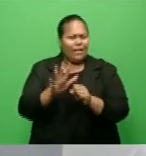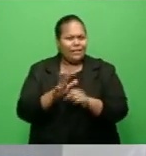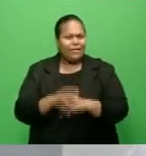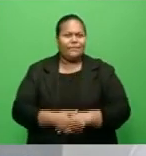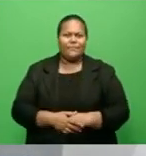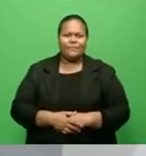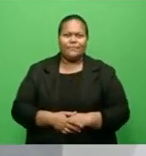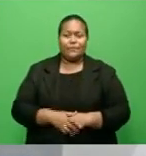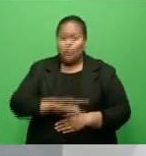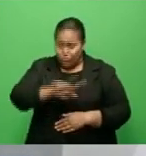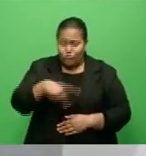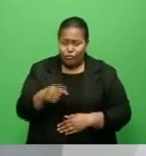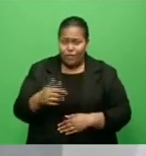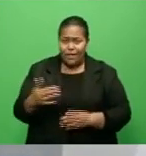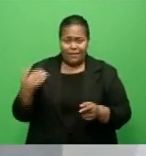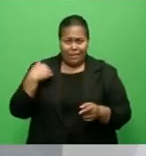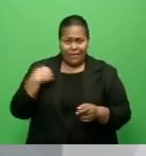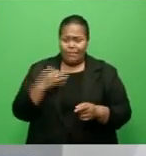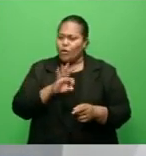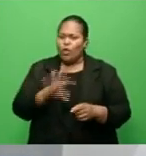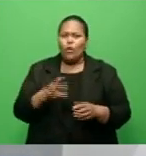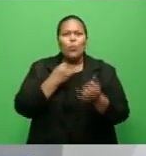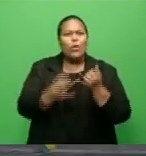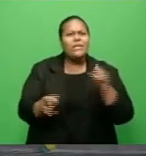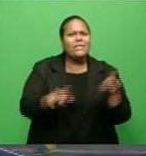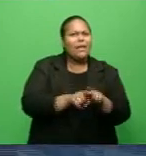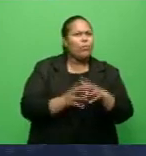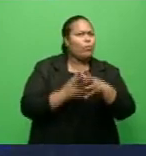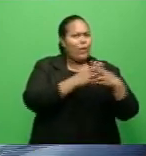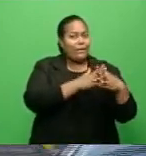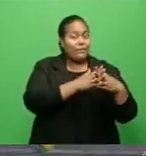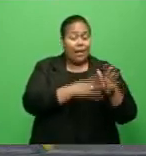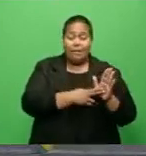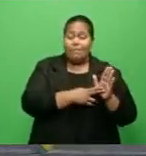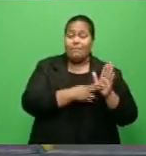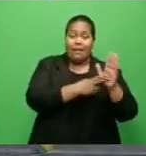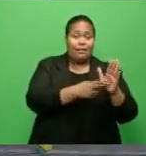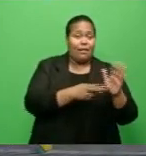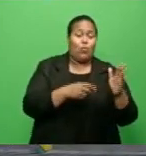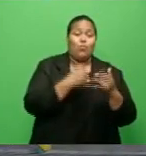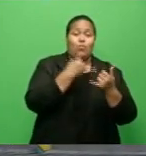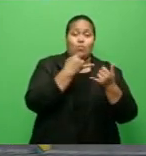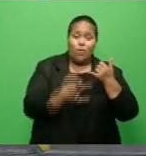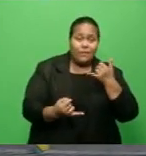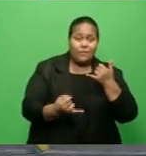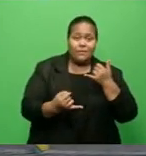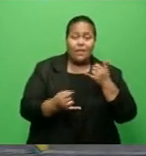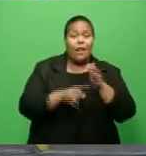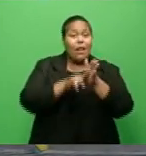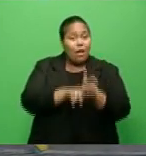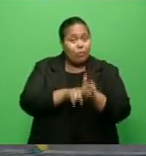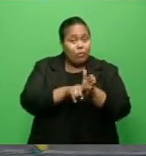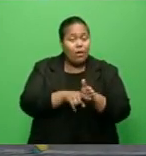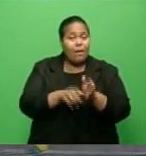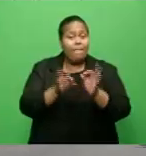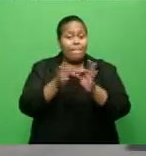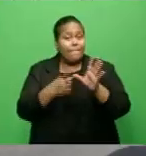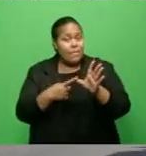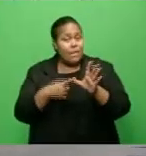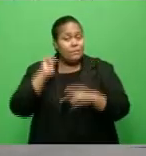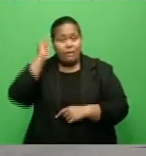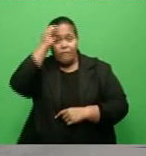as badly affected as the West. Nandi is terrible. Yeah, Lotoka, Mbata, Vua,